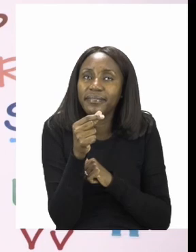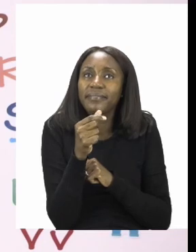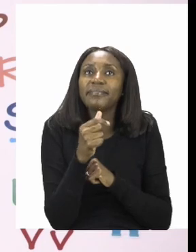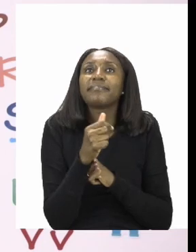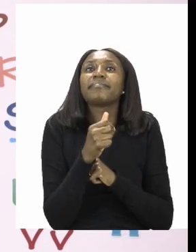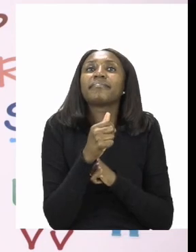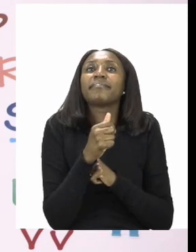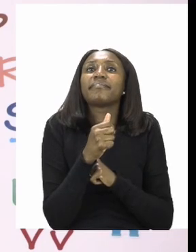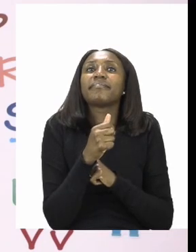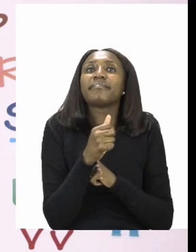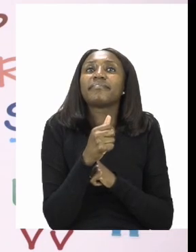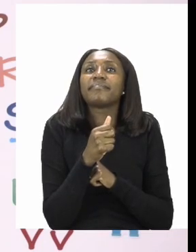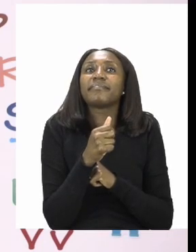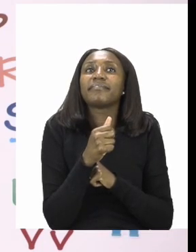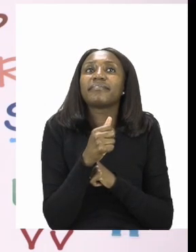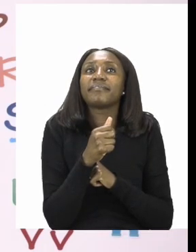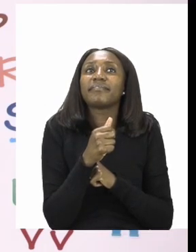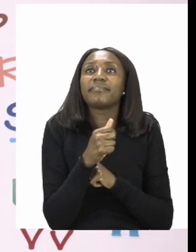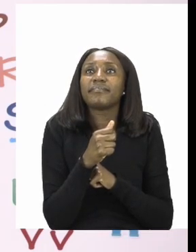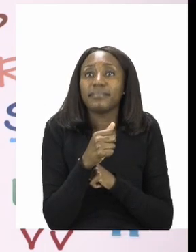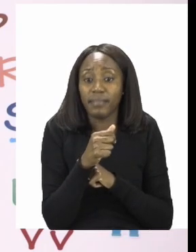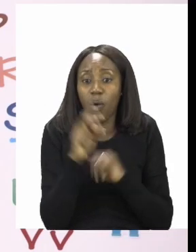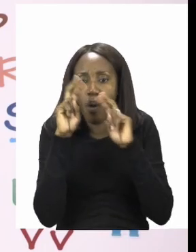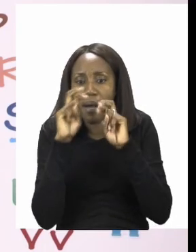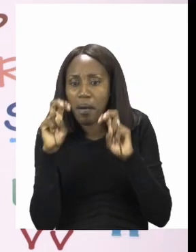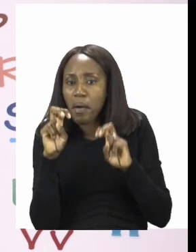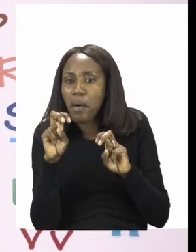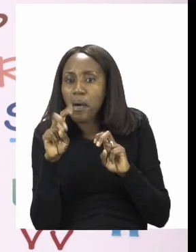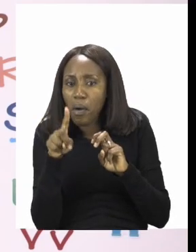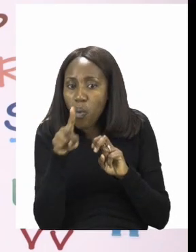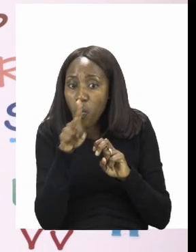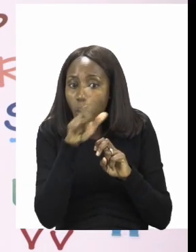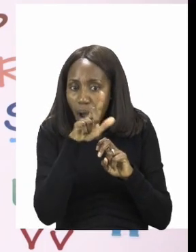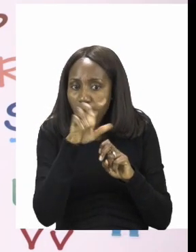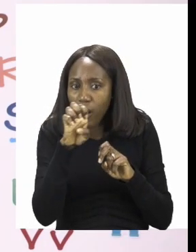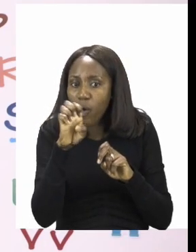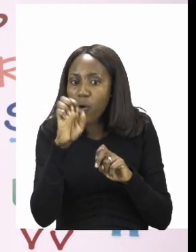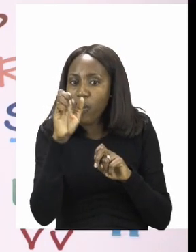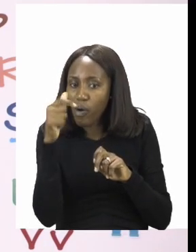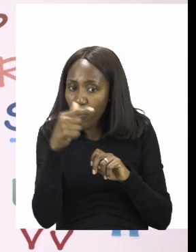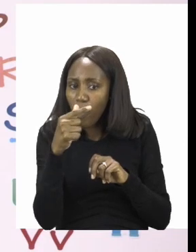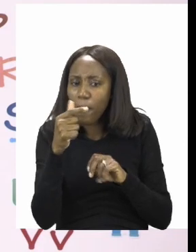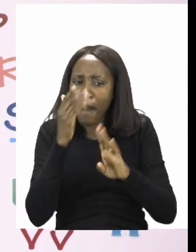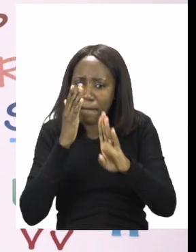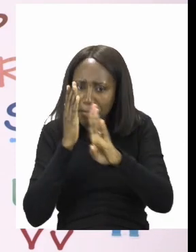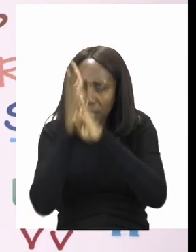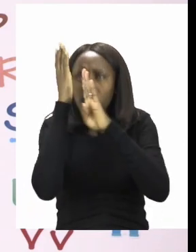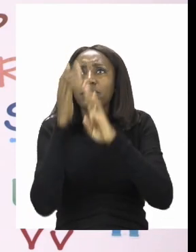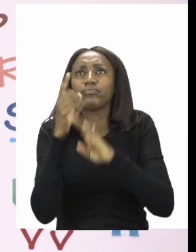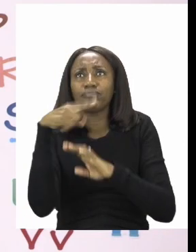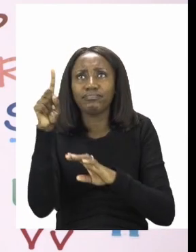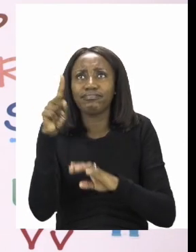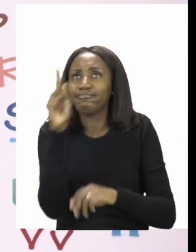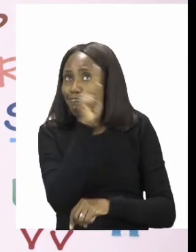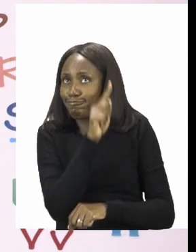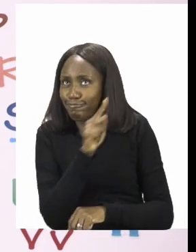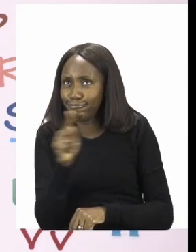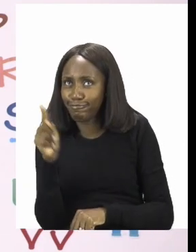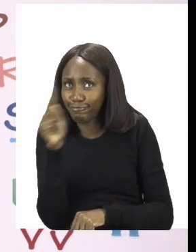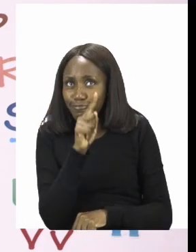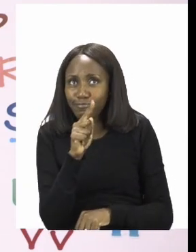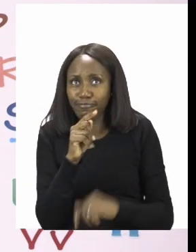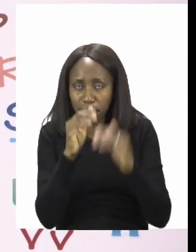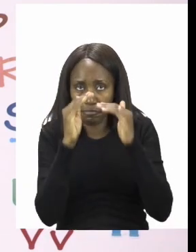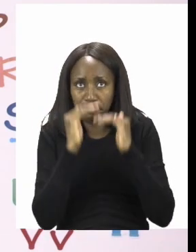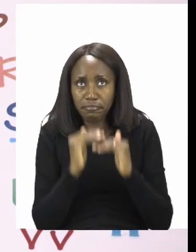So, if you see this word, that means it's the correct one, and I want you to circle it. The next one that we